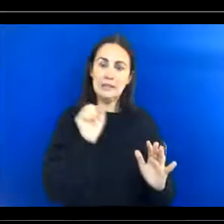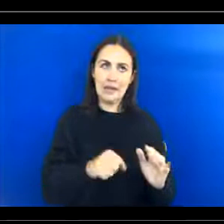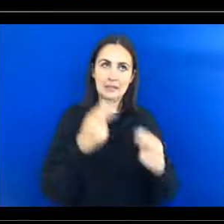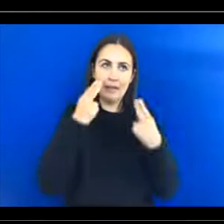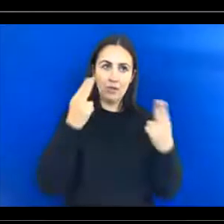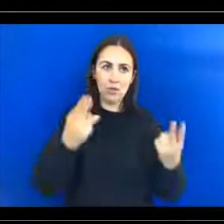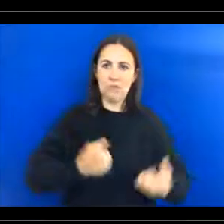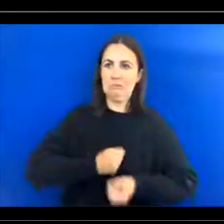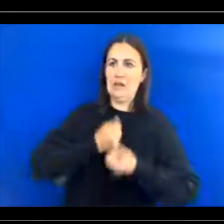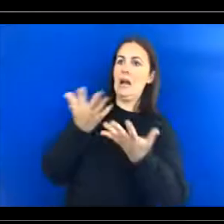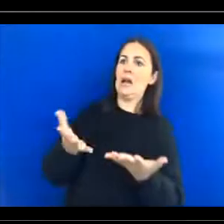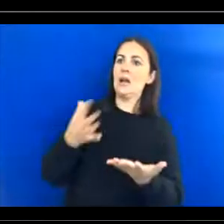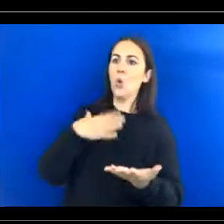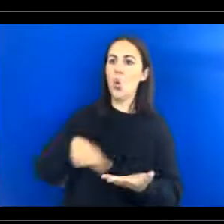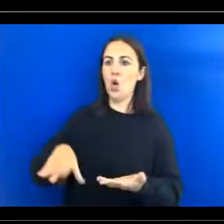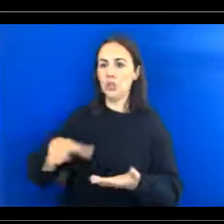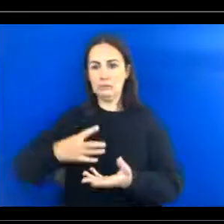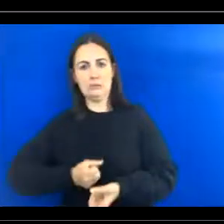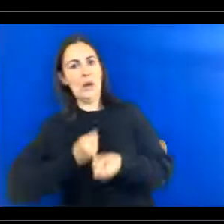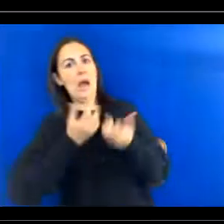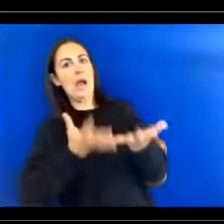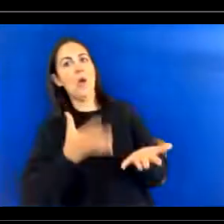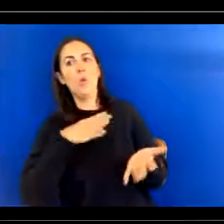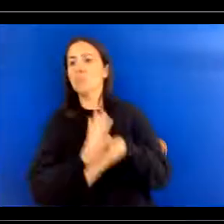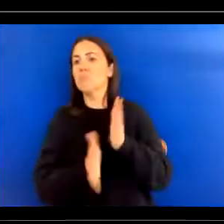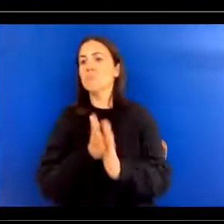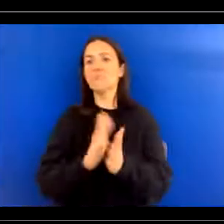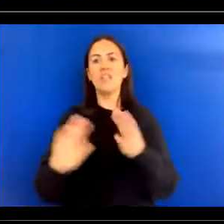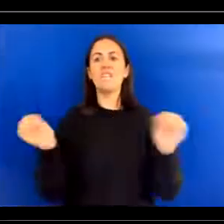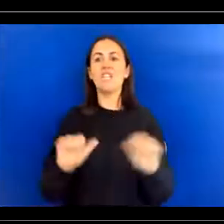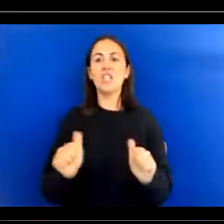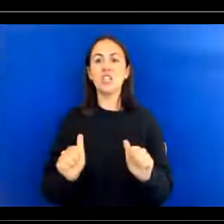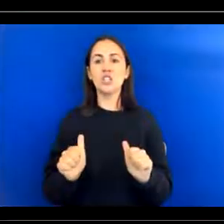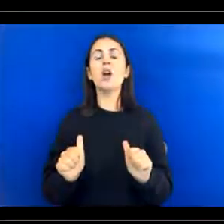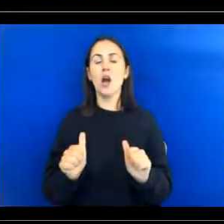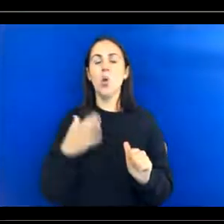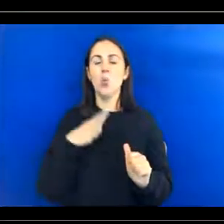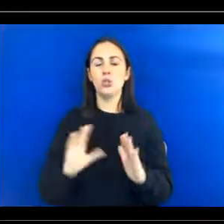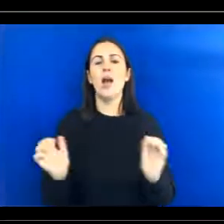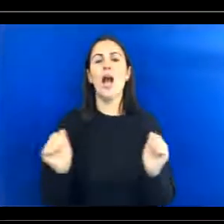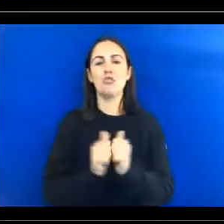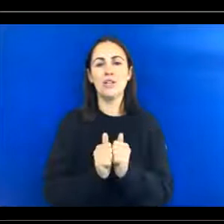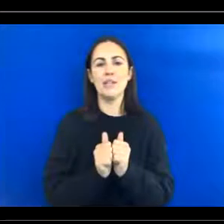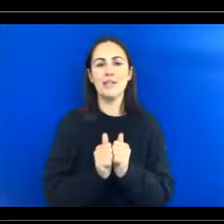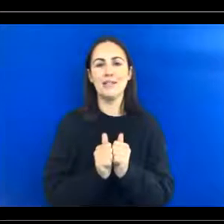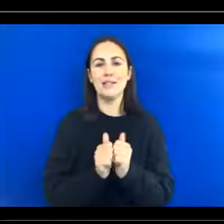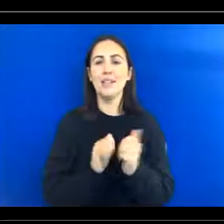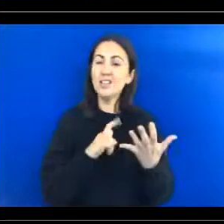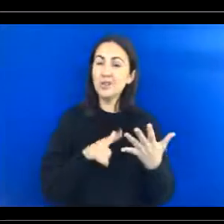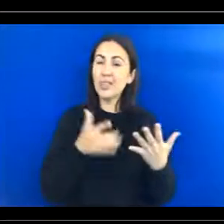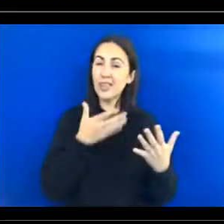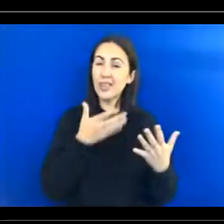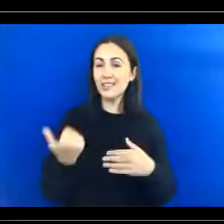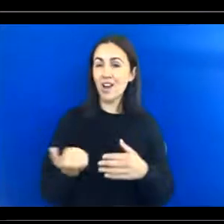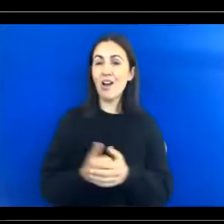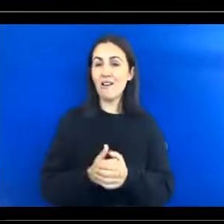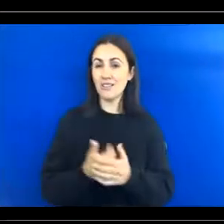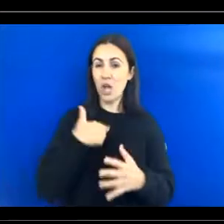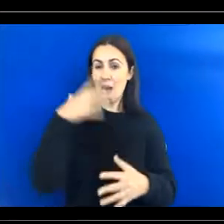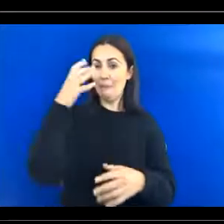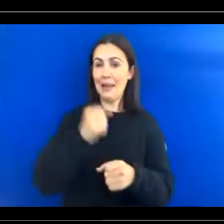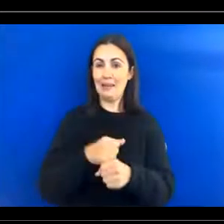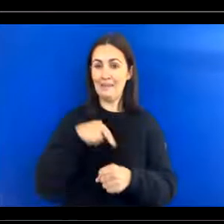mediation, and that's the perfect place to do it. But then they're able to move on. So I believe it's a